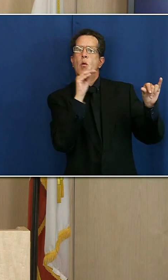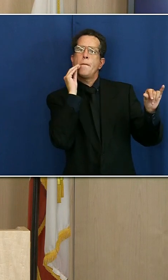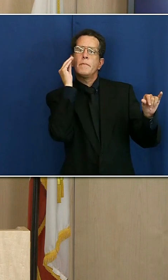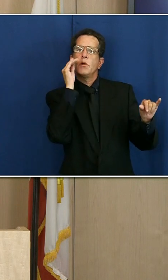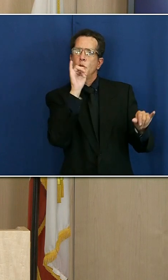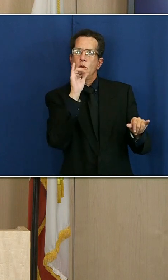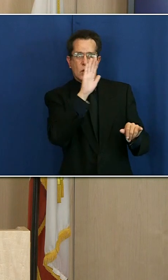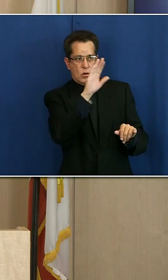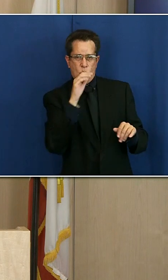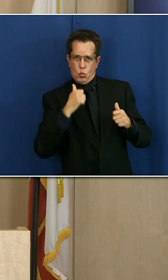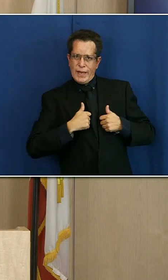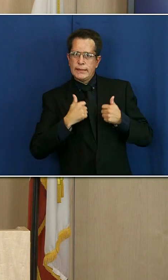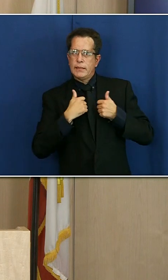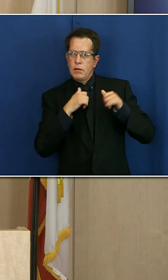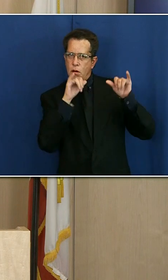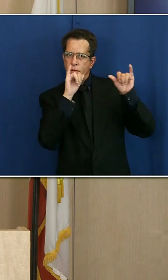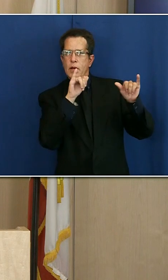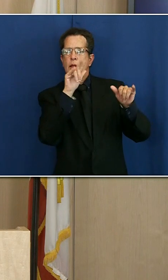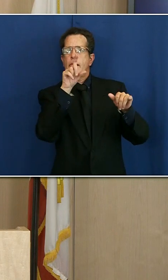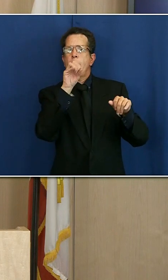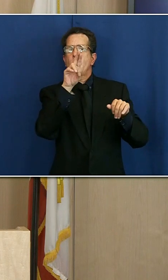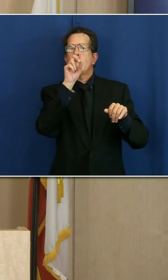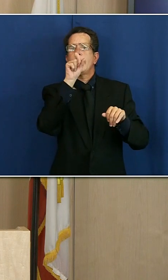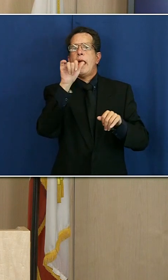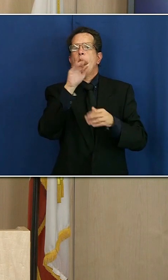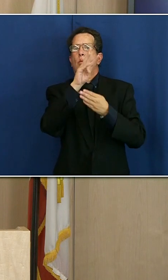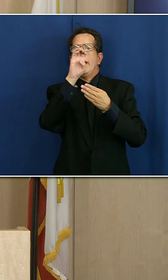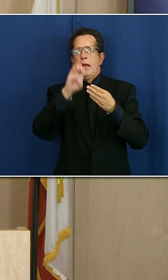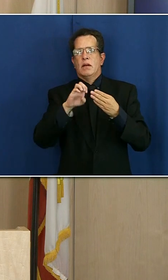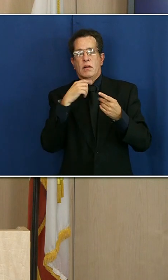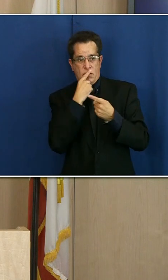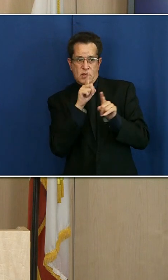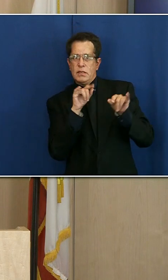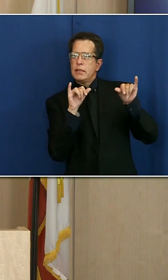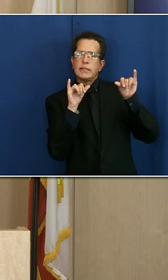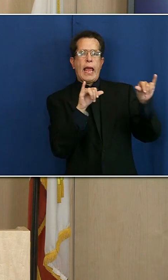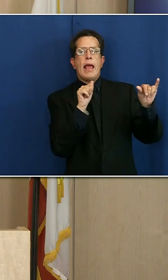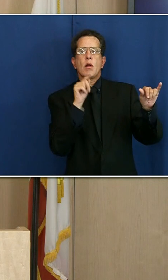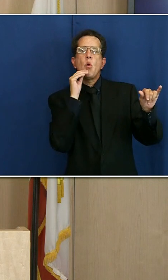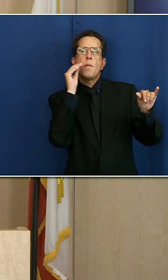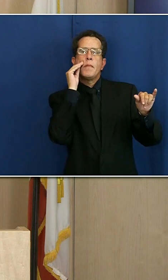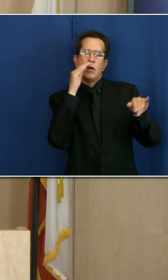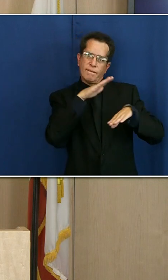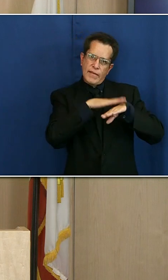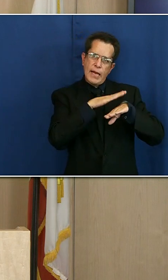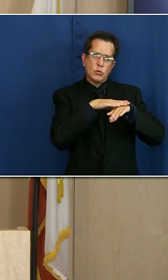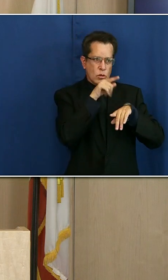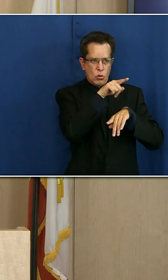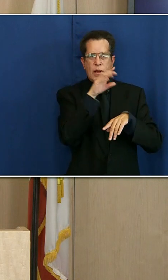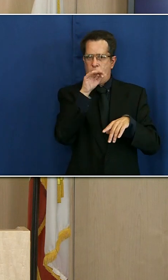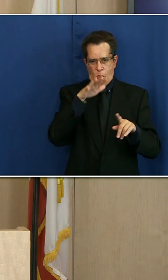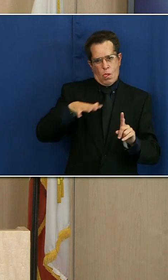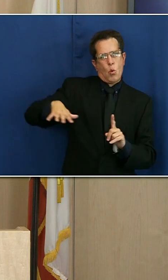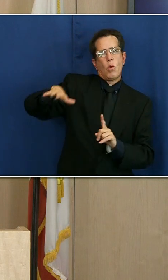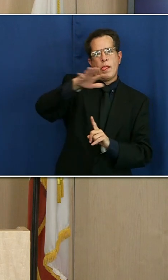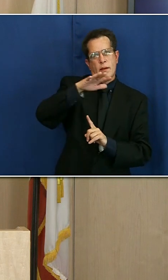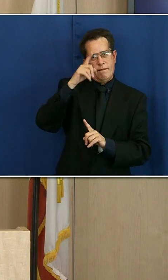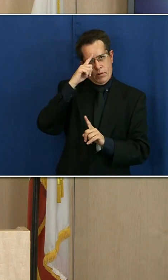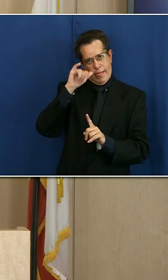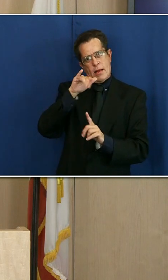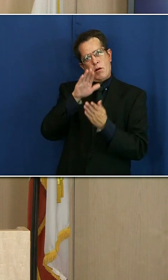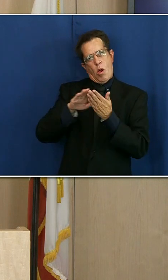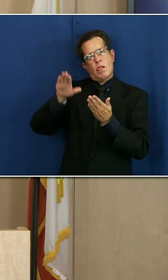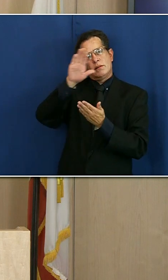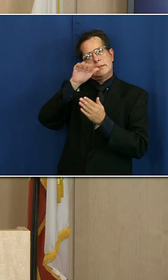within their residence halls over the Labor Day weekend. We also had a similar advisory for the local college area, and then I have extended